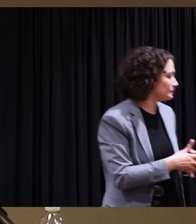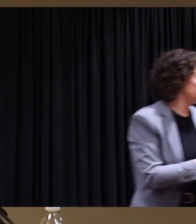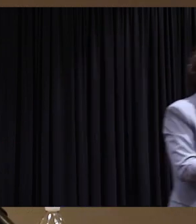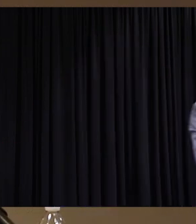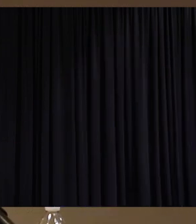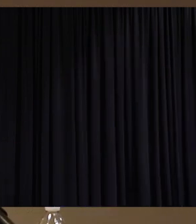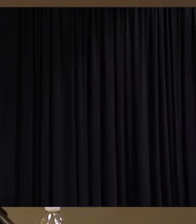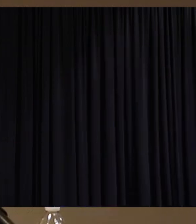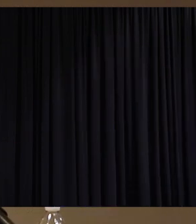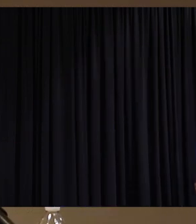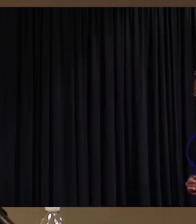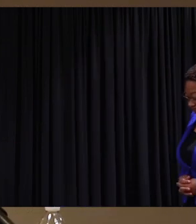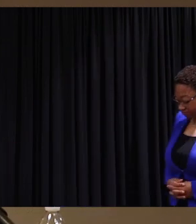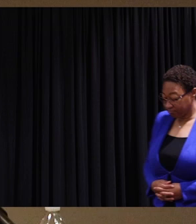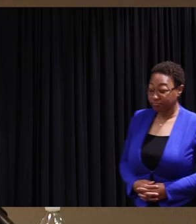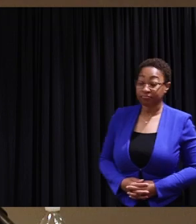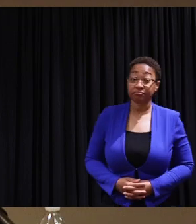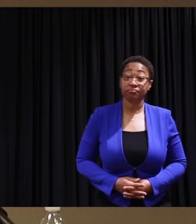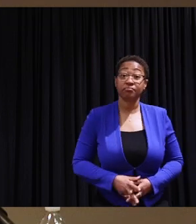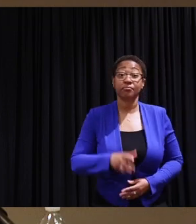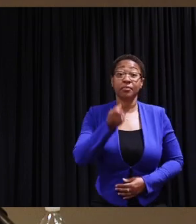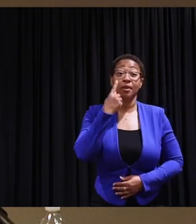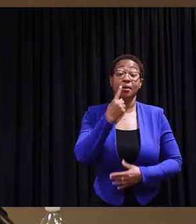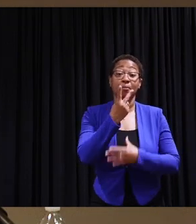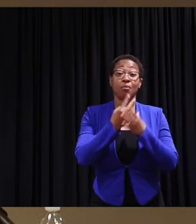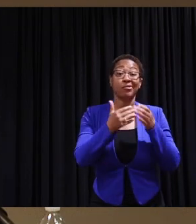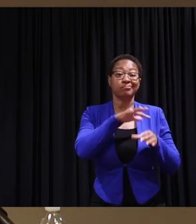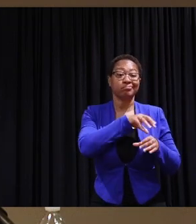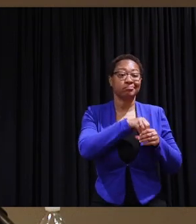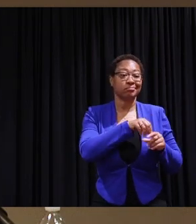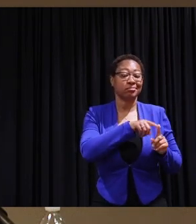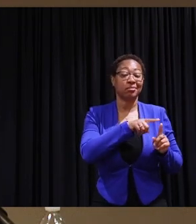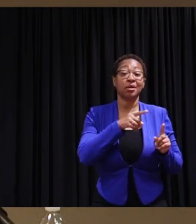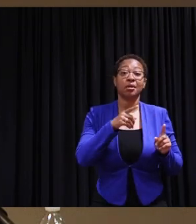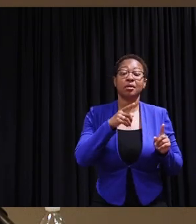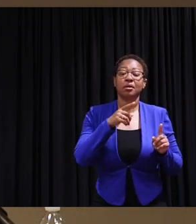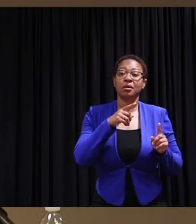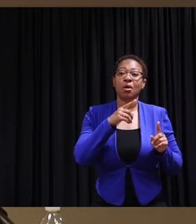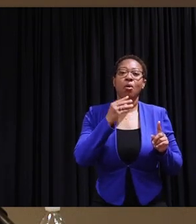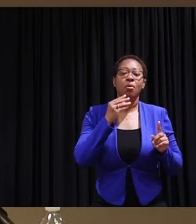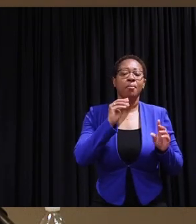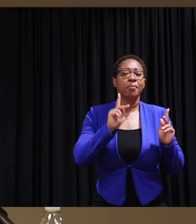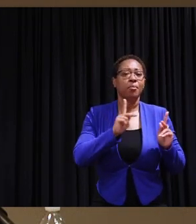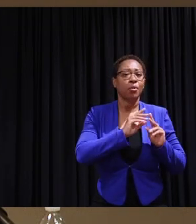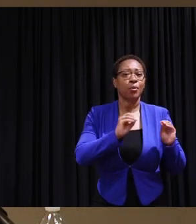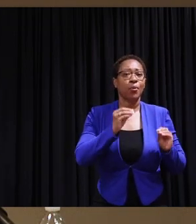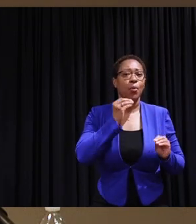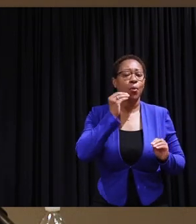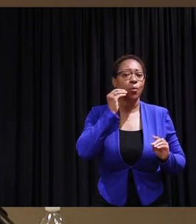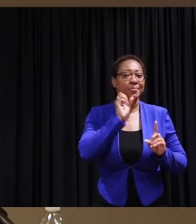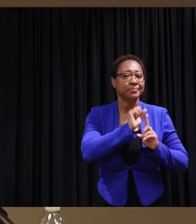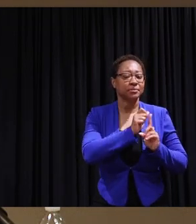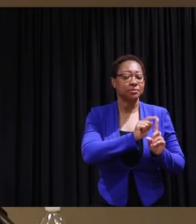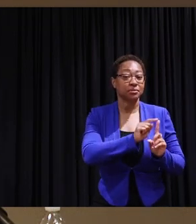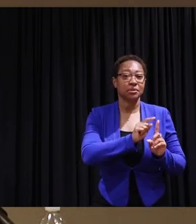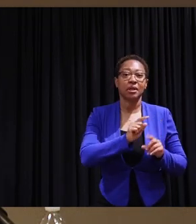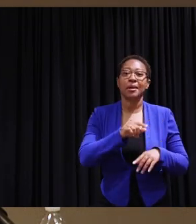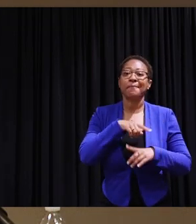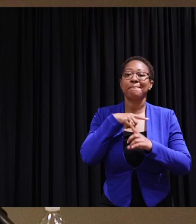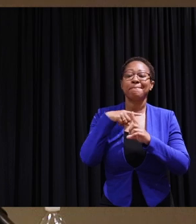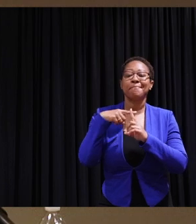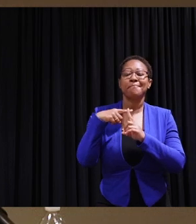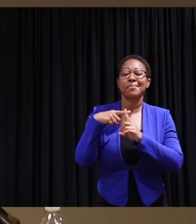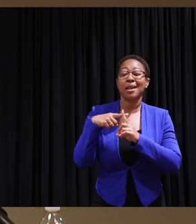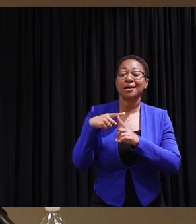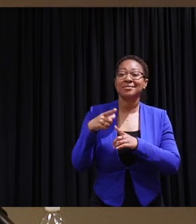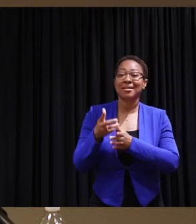you combine that with, the homeless situation. Right. And